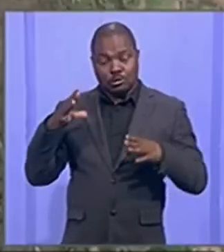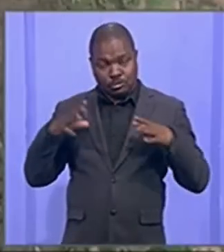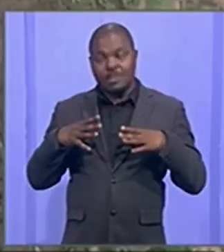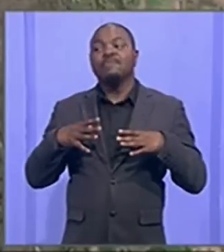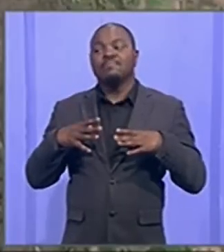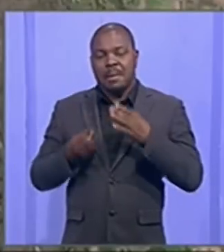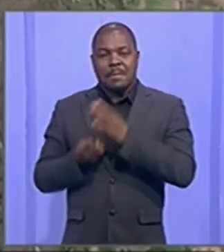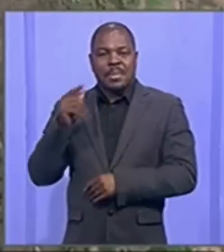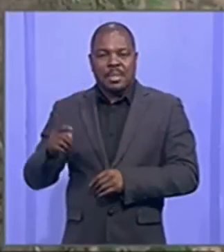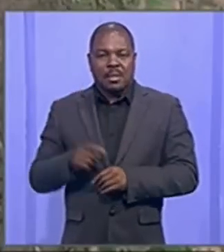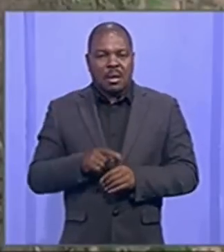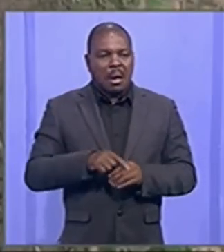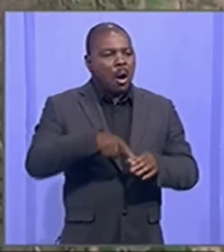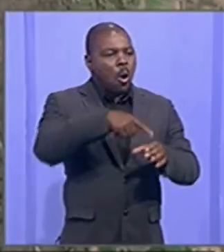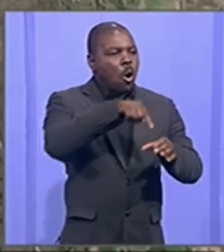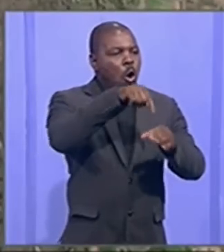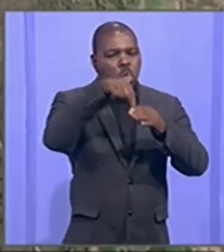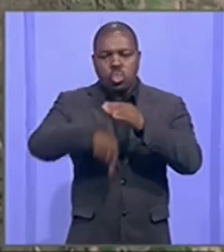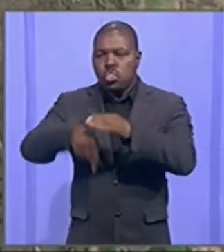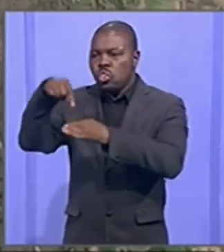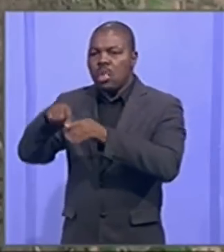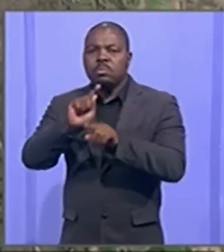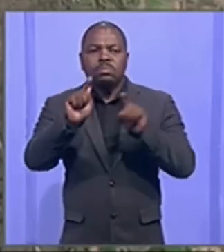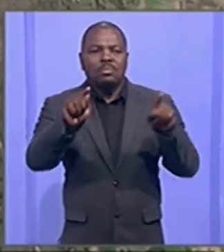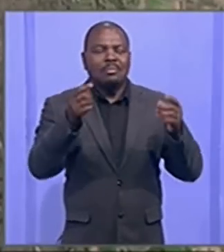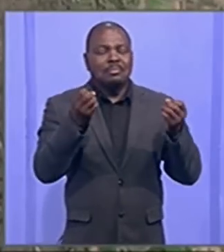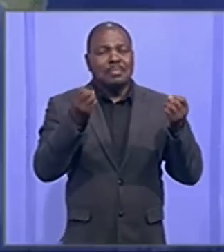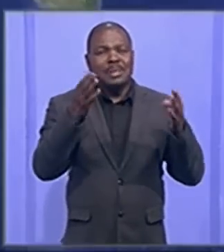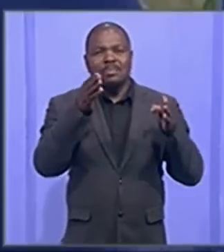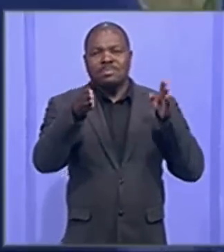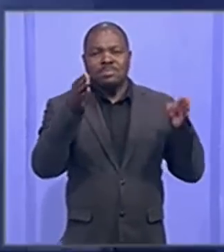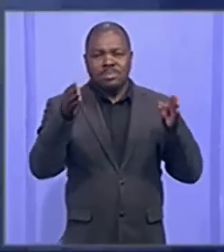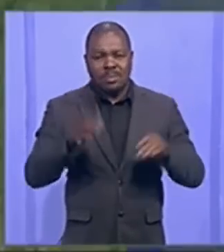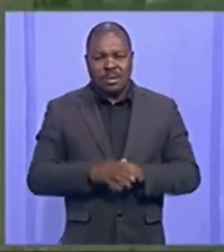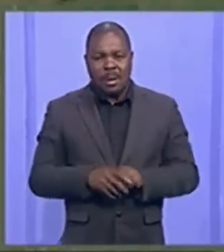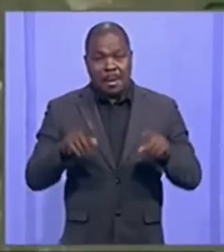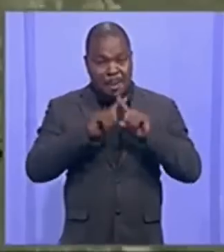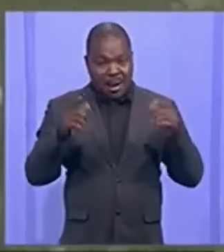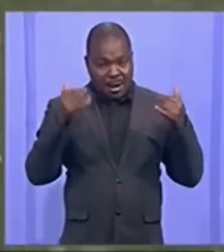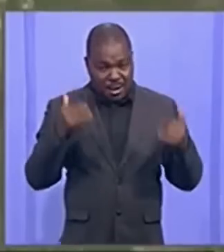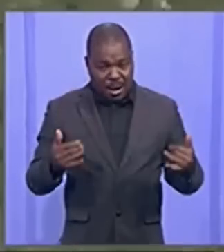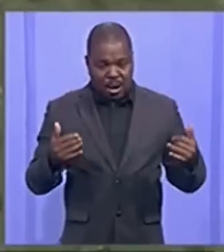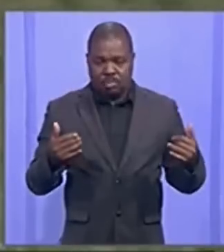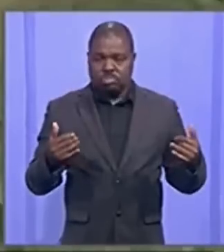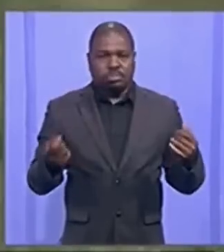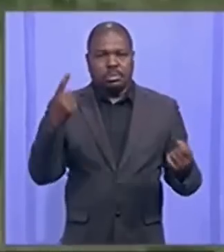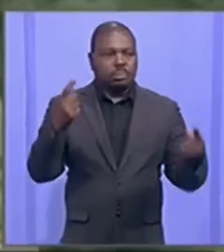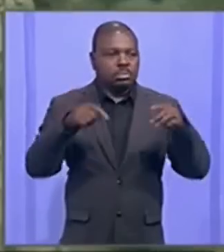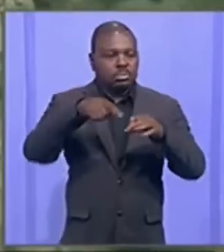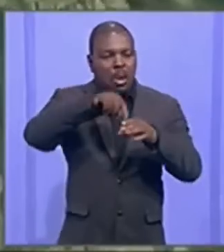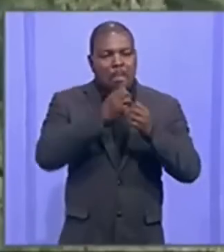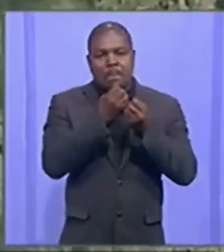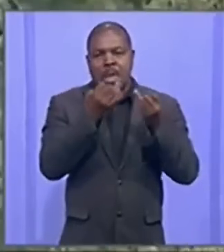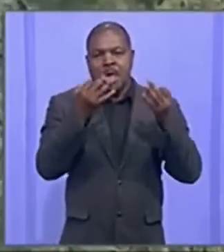ne go na le mesima e le malwa ya meepo mo nakong e fetileng fela jaanong e tsweletse go